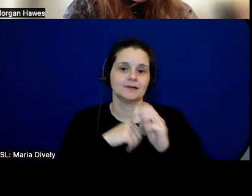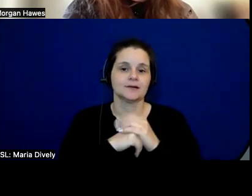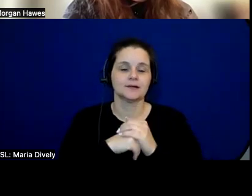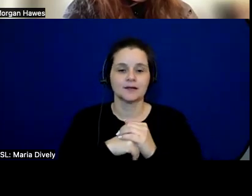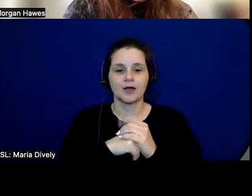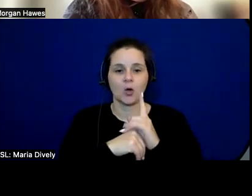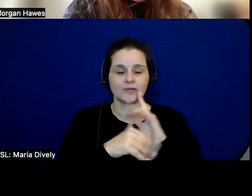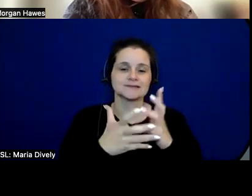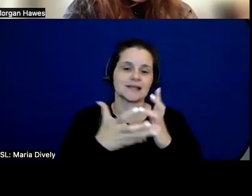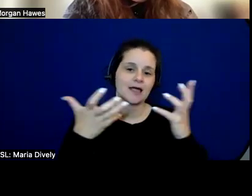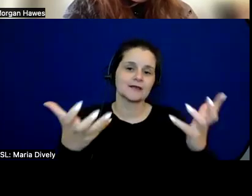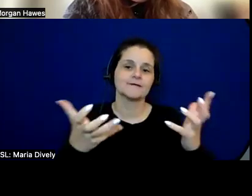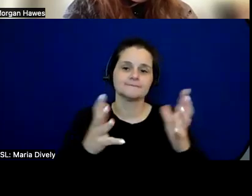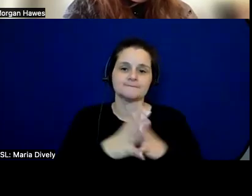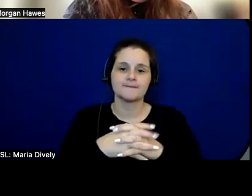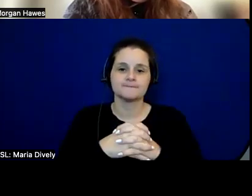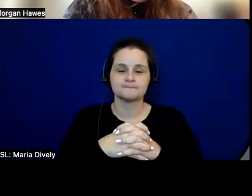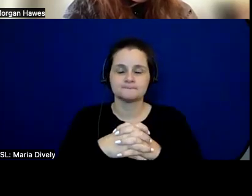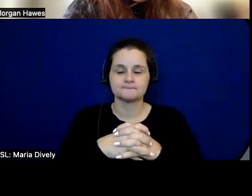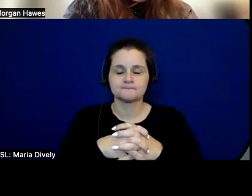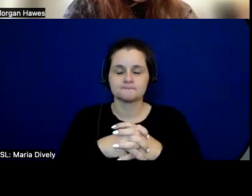there's a lot of